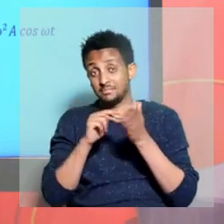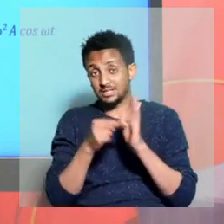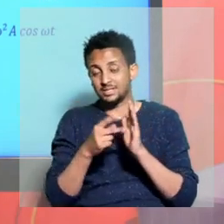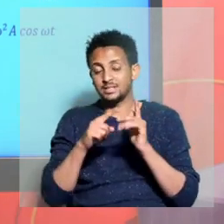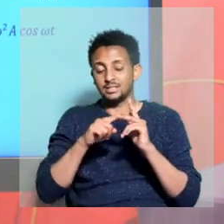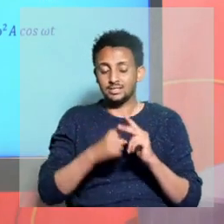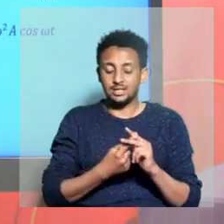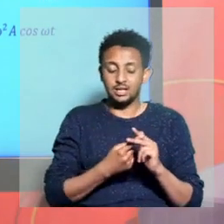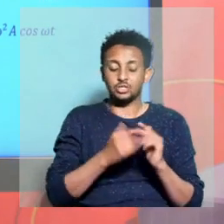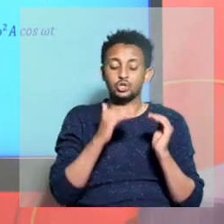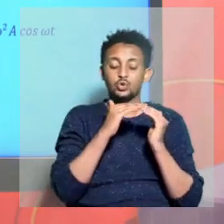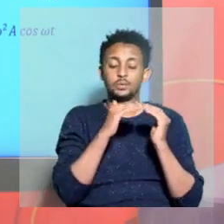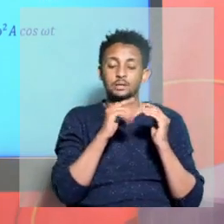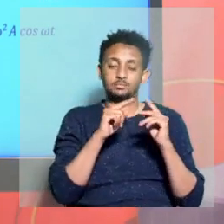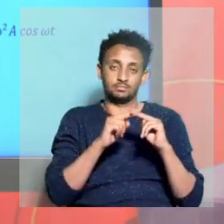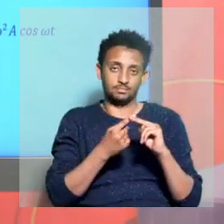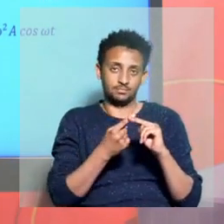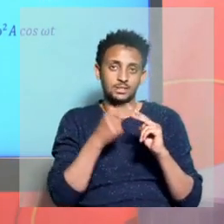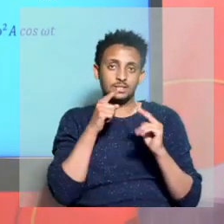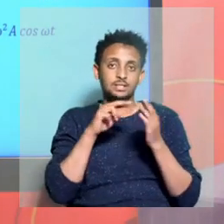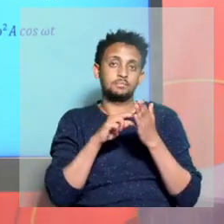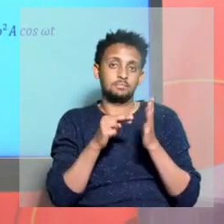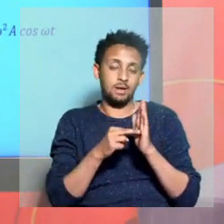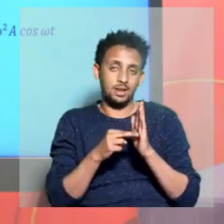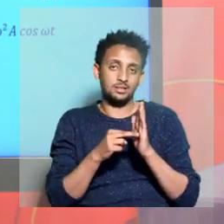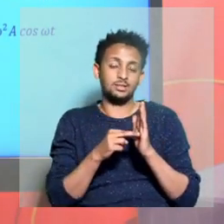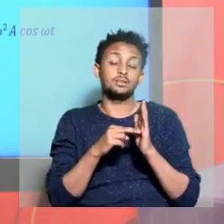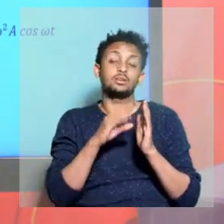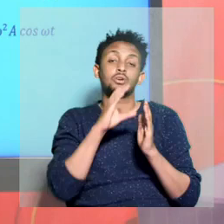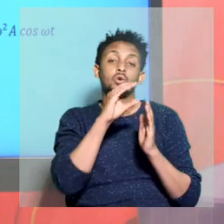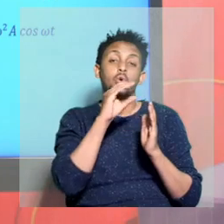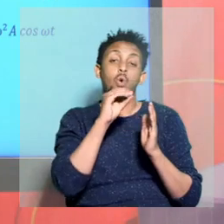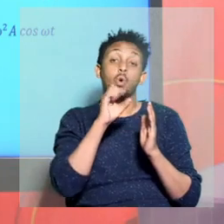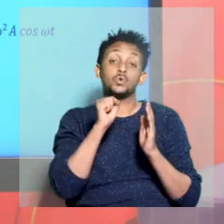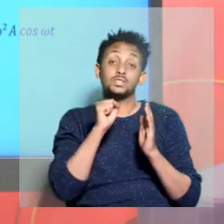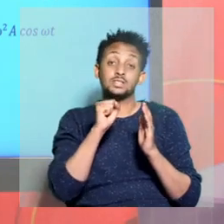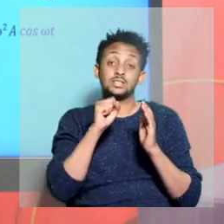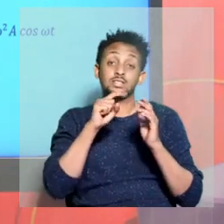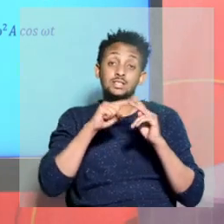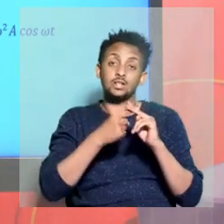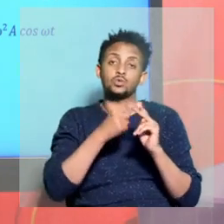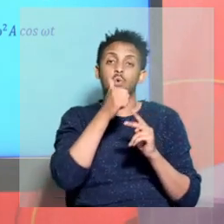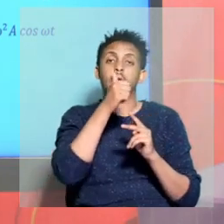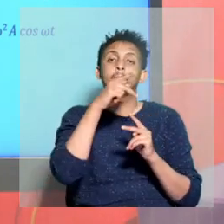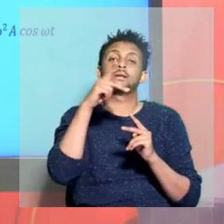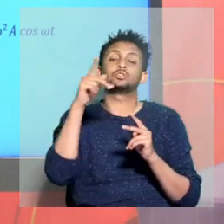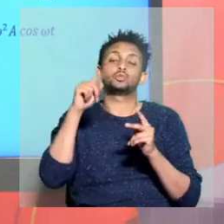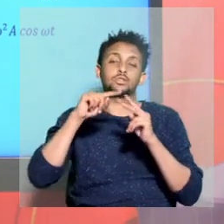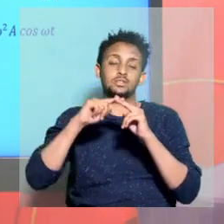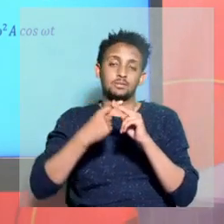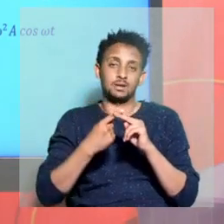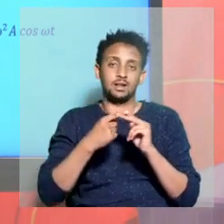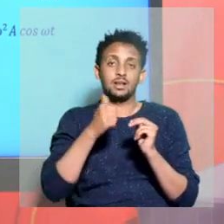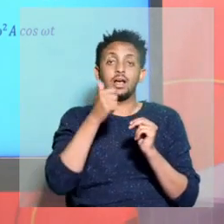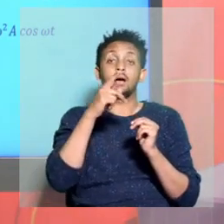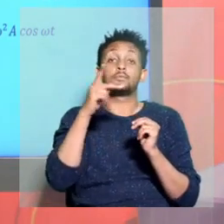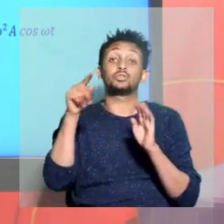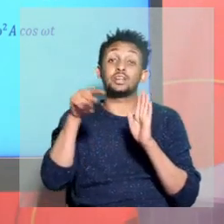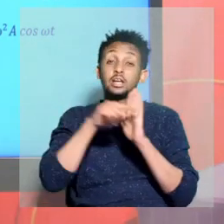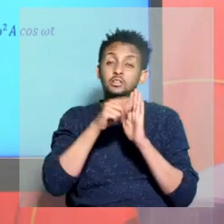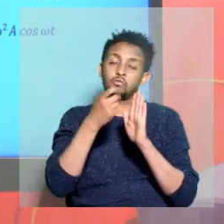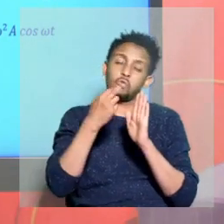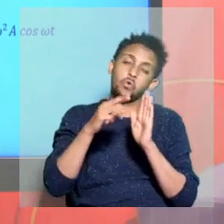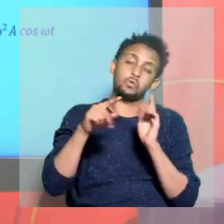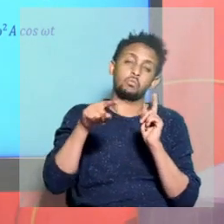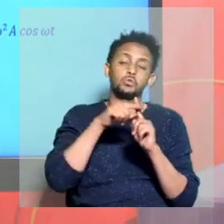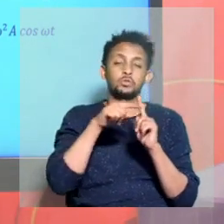starts from equilibrium position. When it means by cos, it starts from amplitude. And the amplitude might be negative or